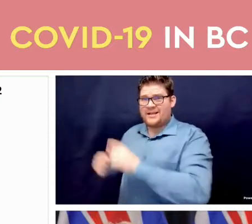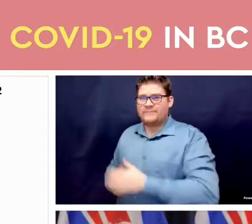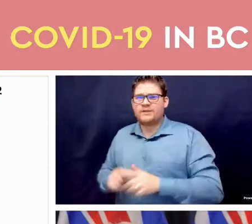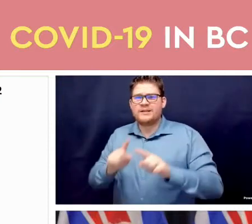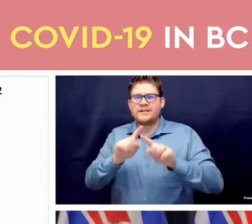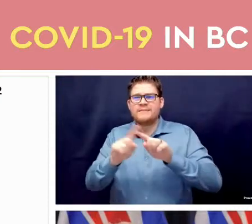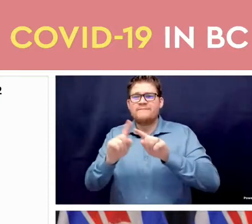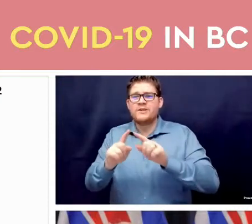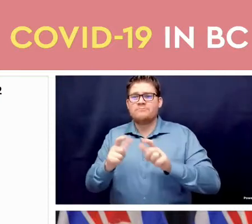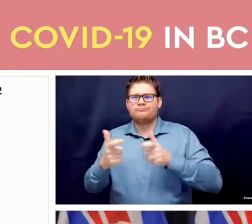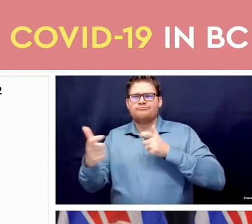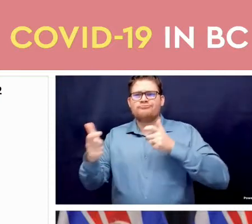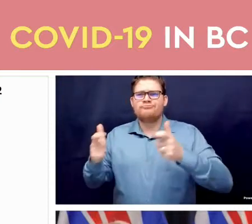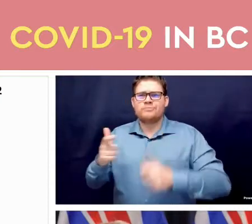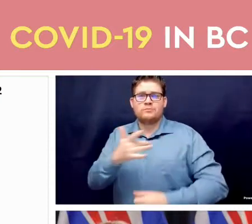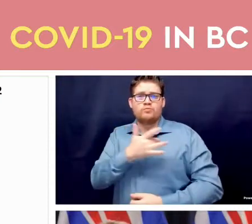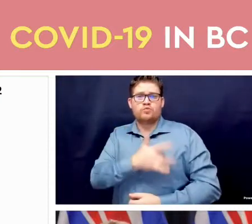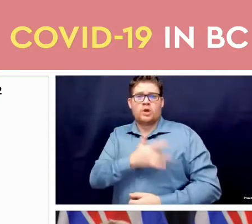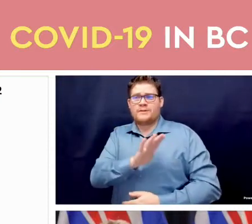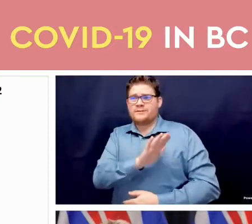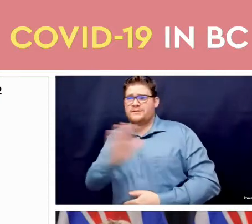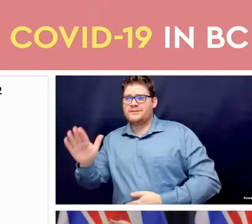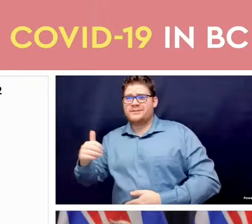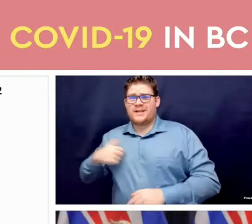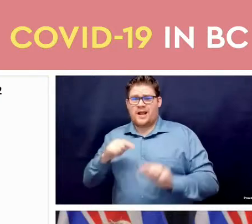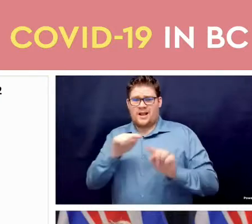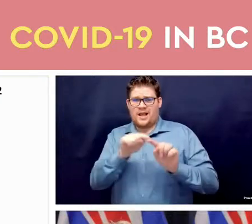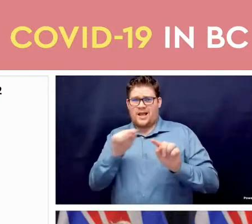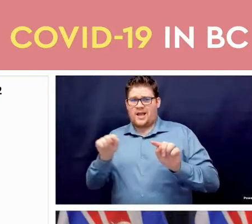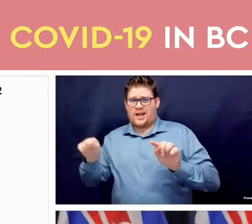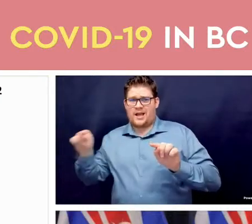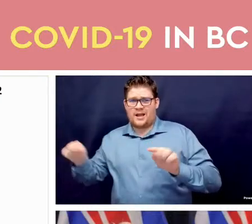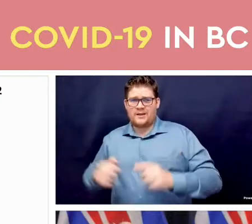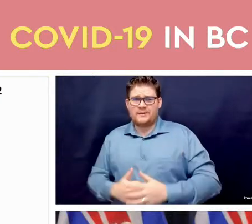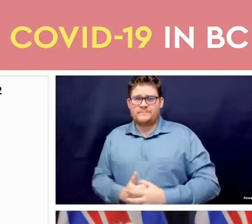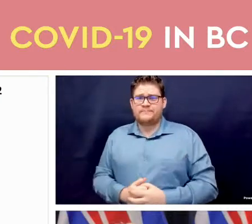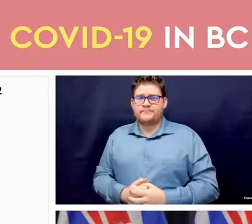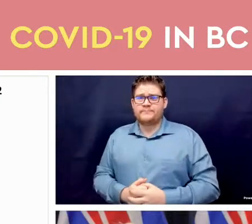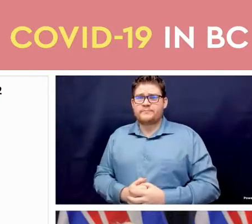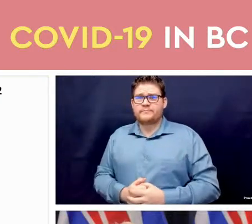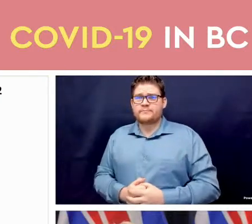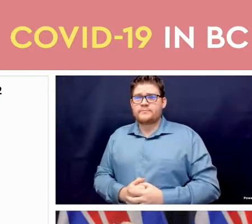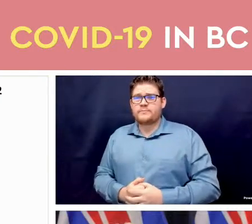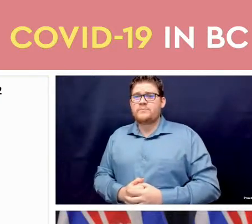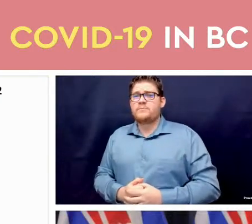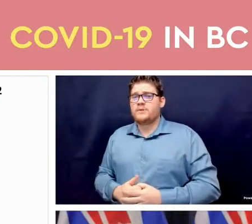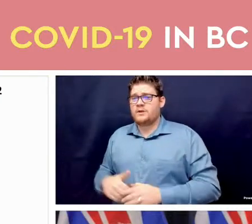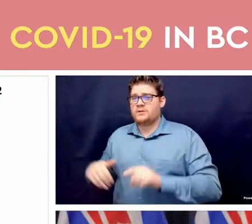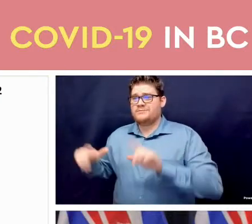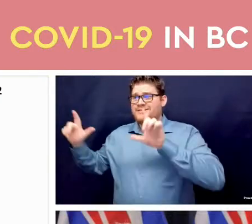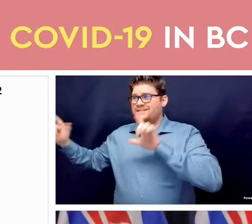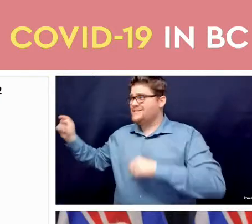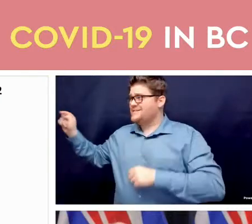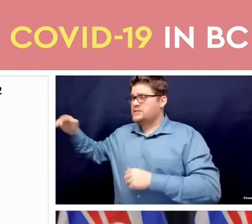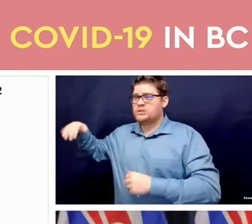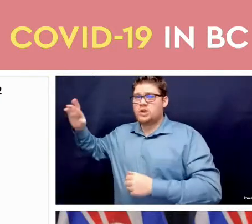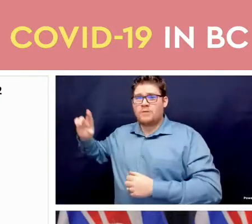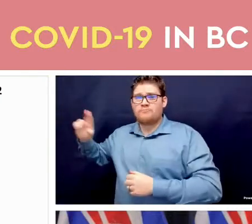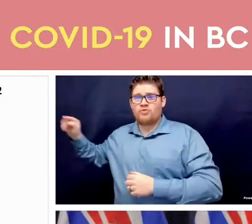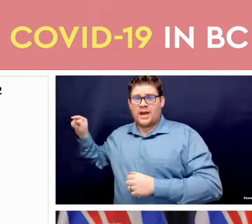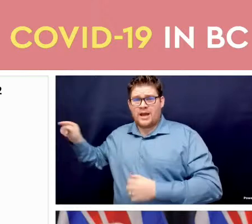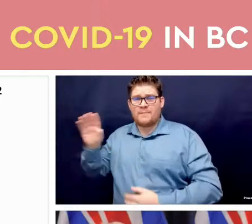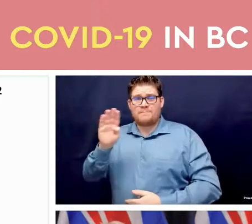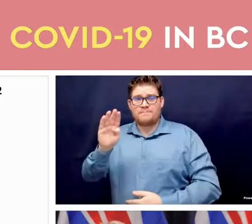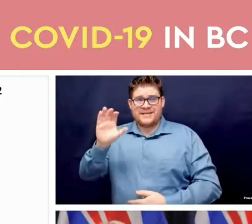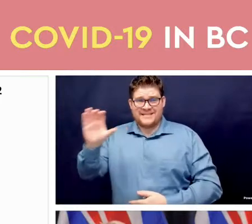jurisdictions in Canada. And so the height of our peak reflects the PCR testing. So we've been